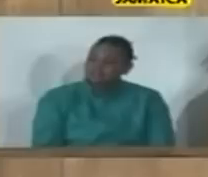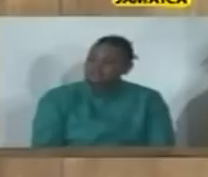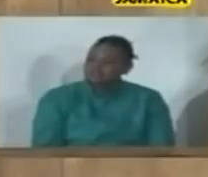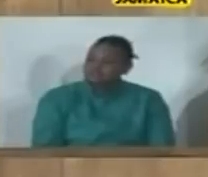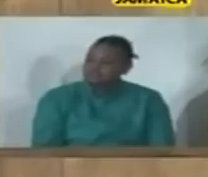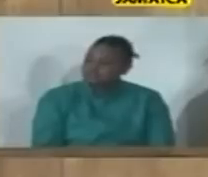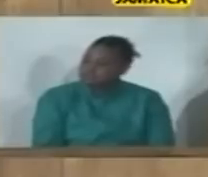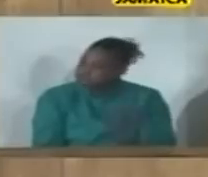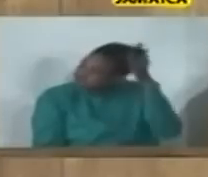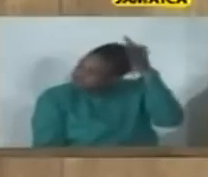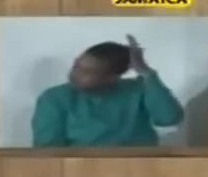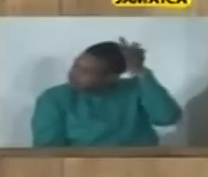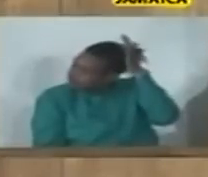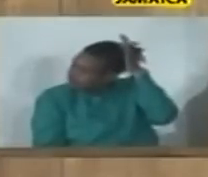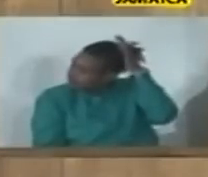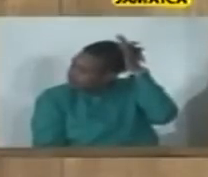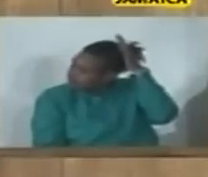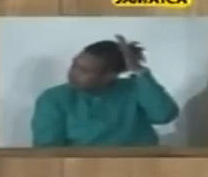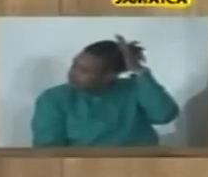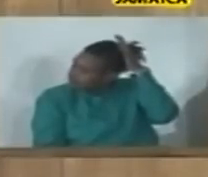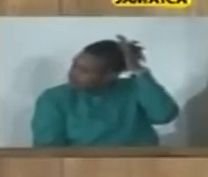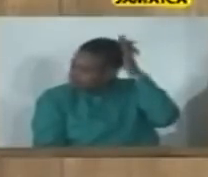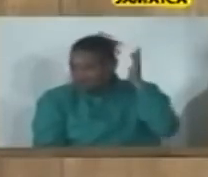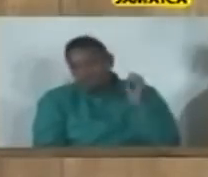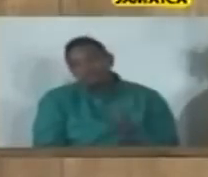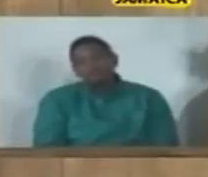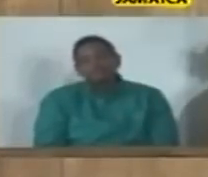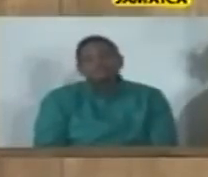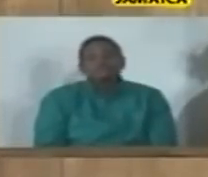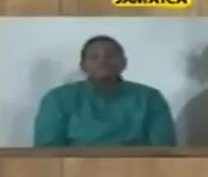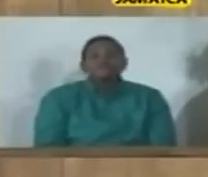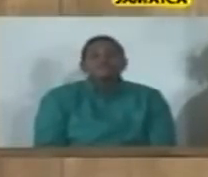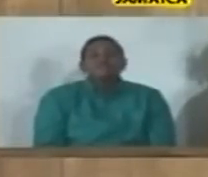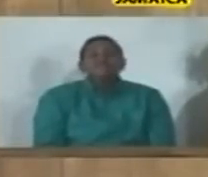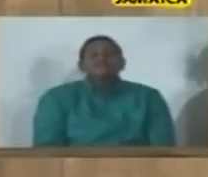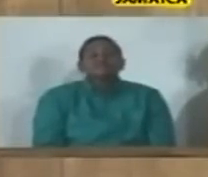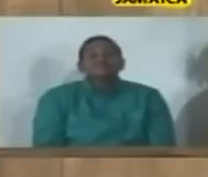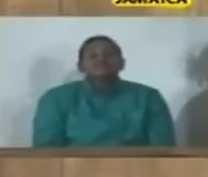Let us be clear. Let us be clear what it's saying.